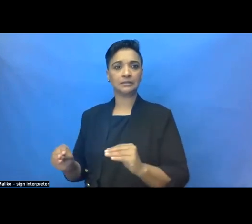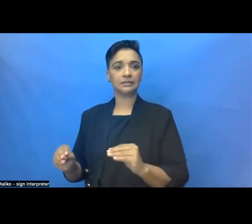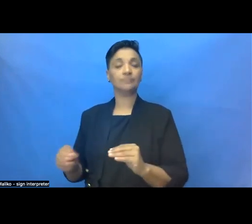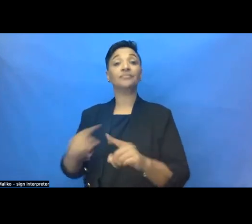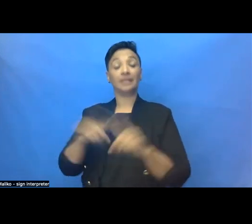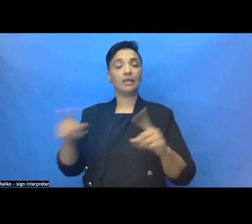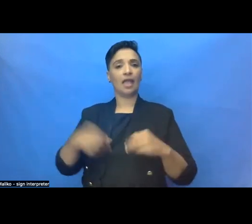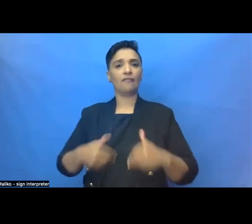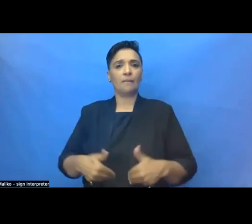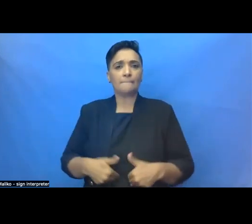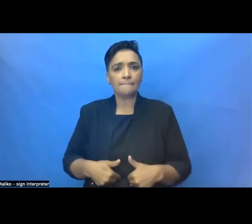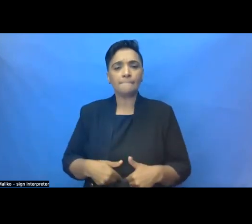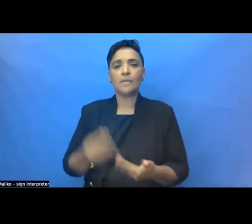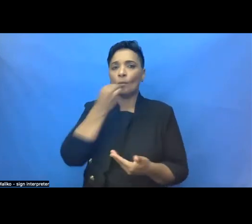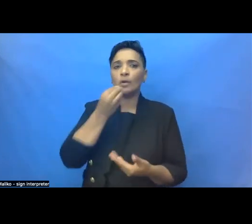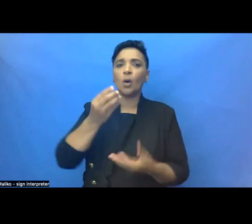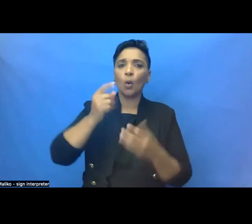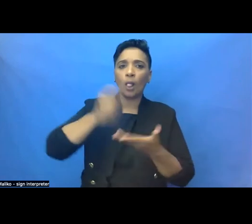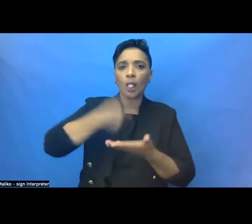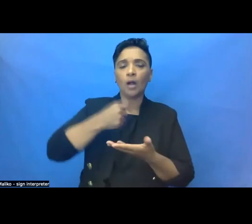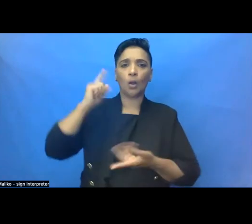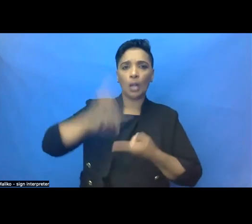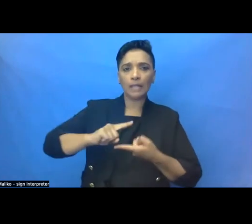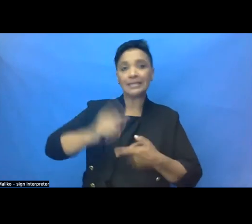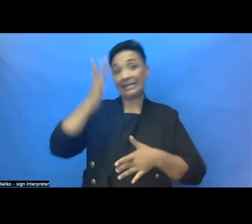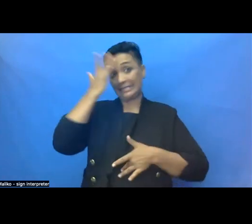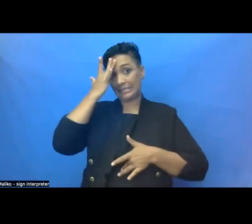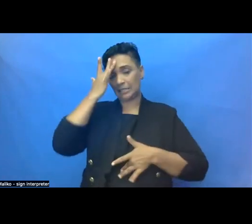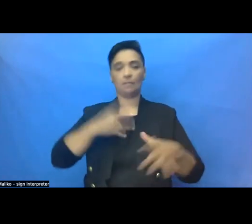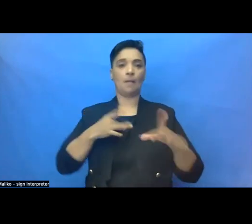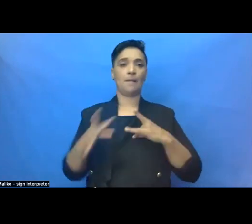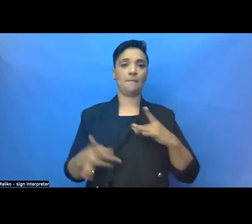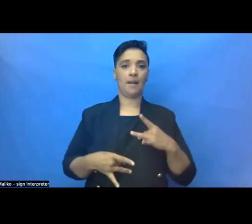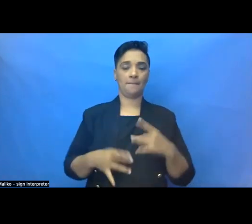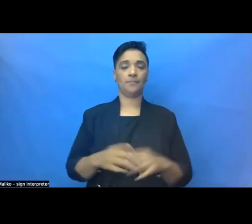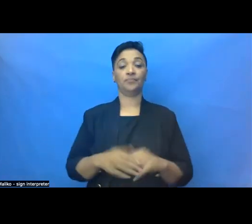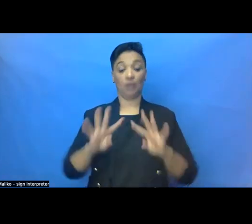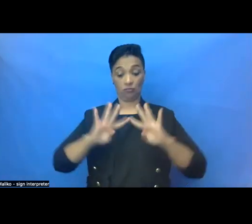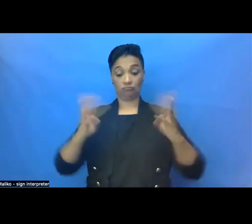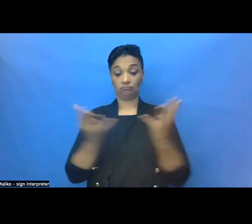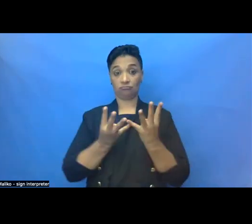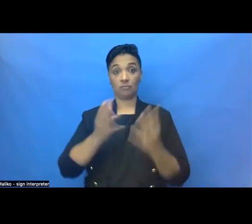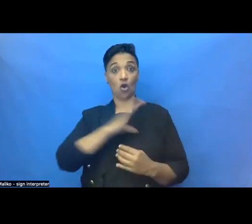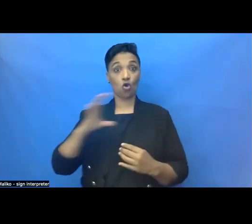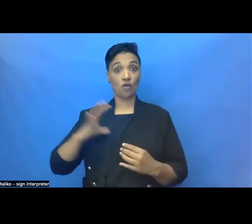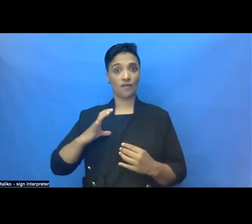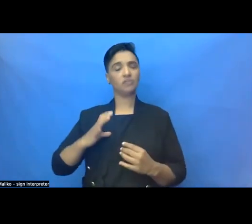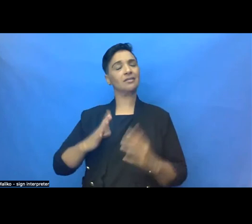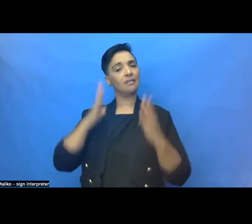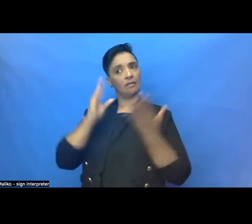malnutrition-related illnesses. The CRPD committee has strongly recommended the state party to strengthen its effort